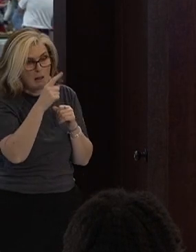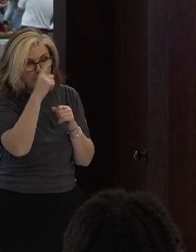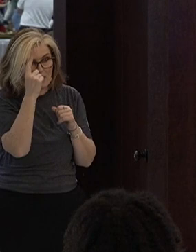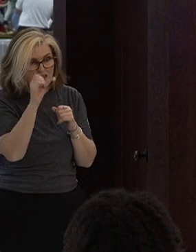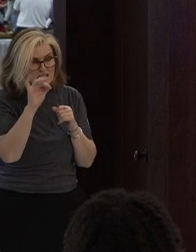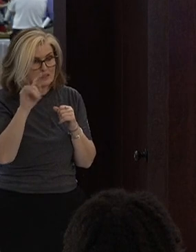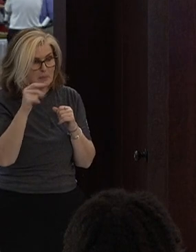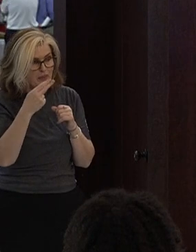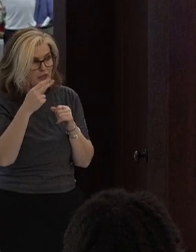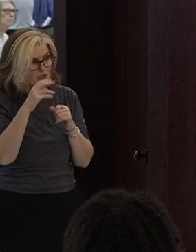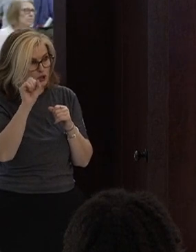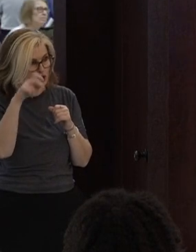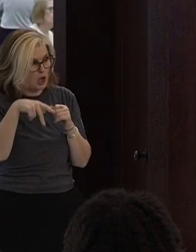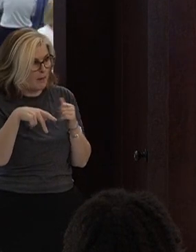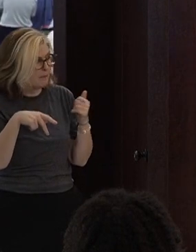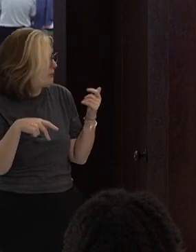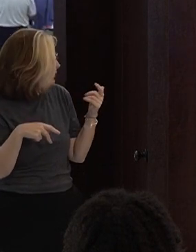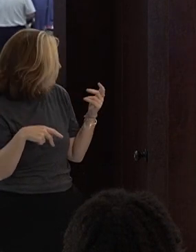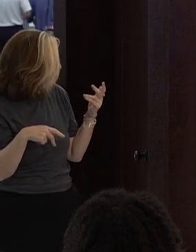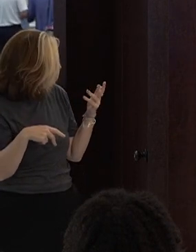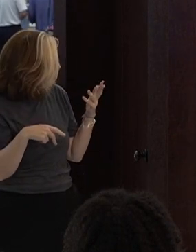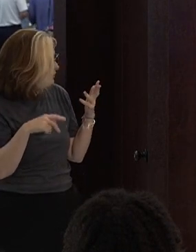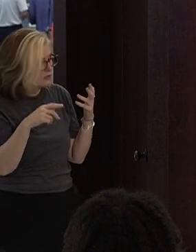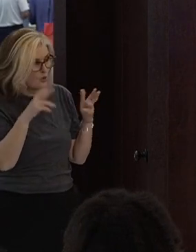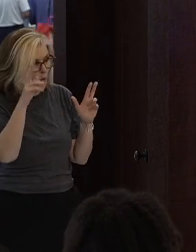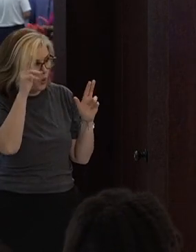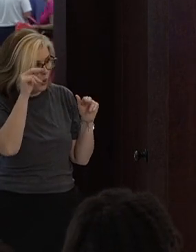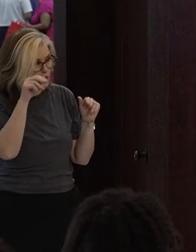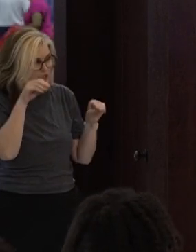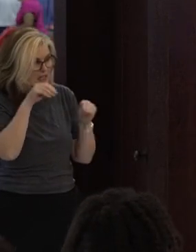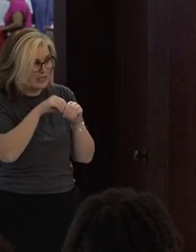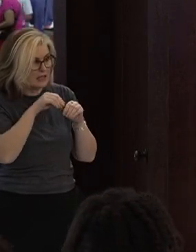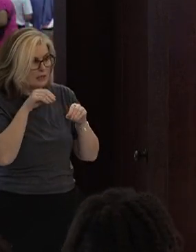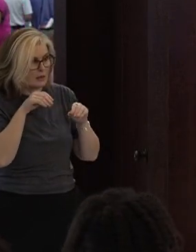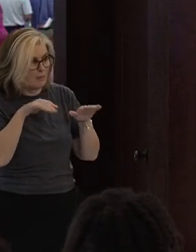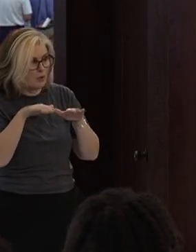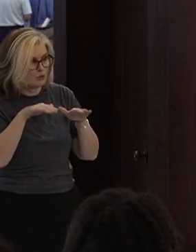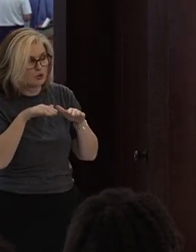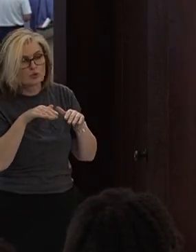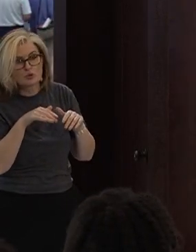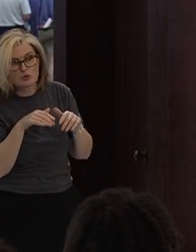Blacksmith Shop? Or Horse in Motion? These are all